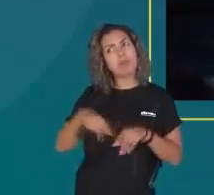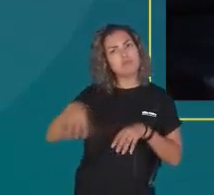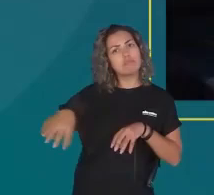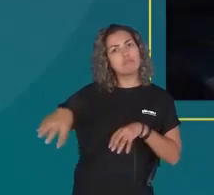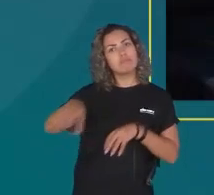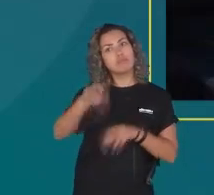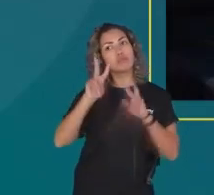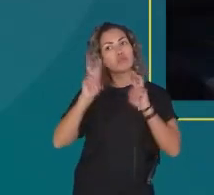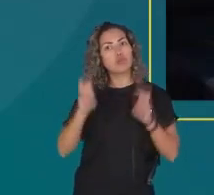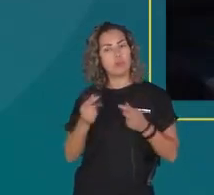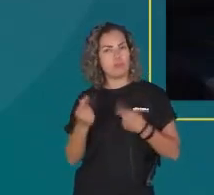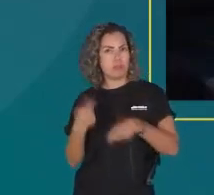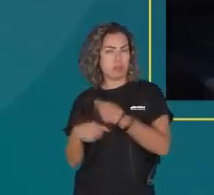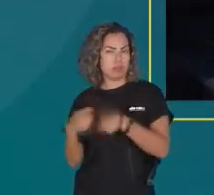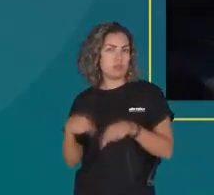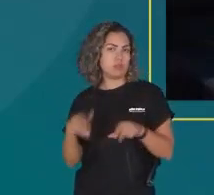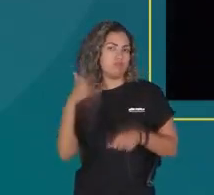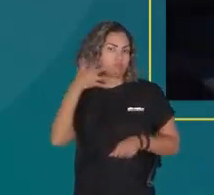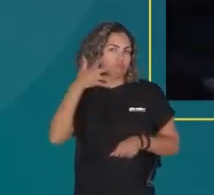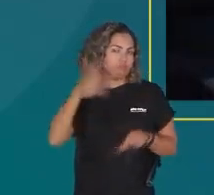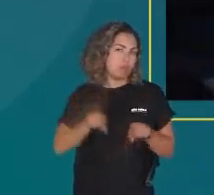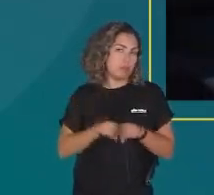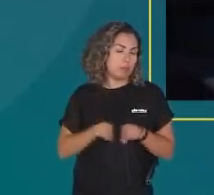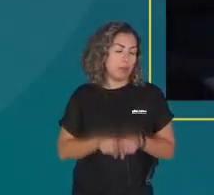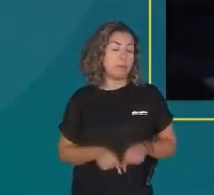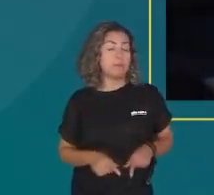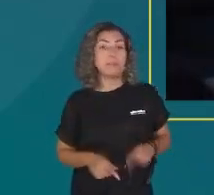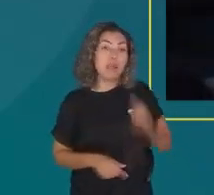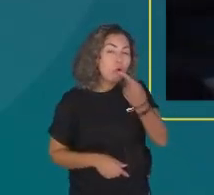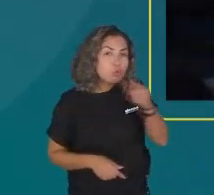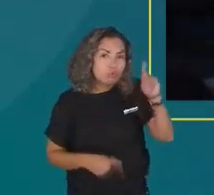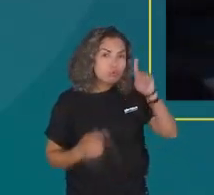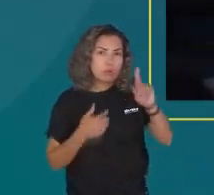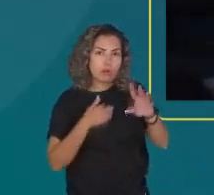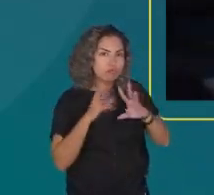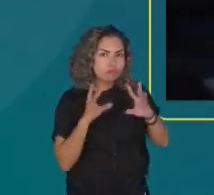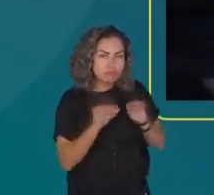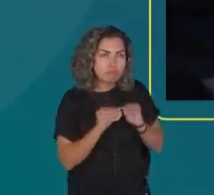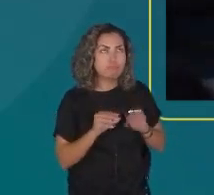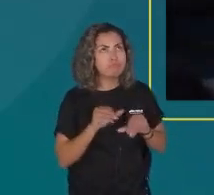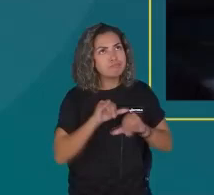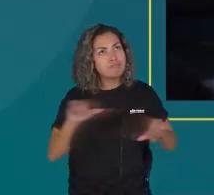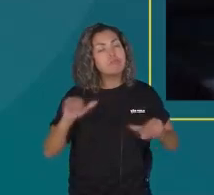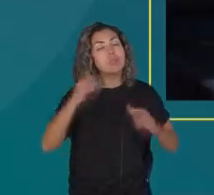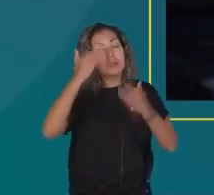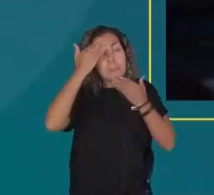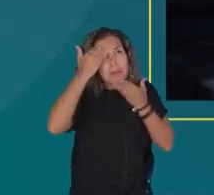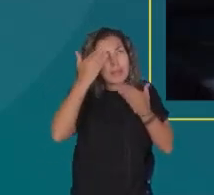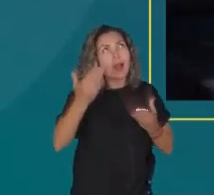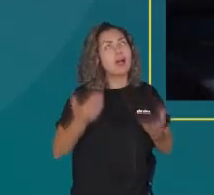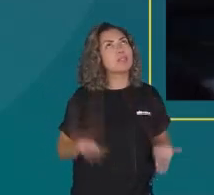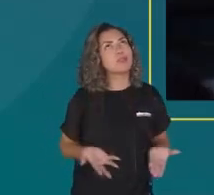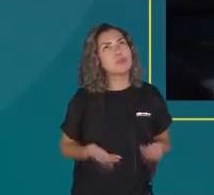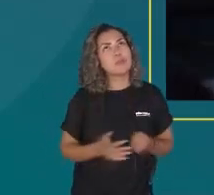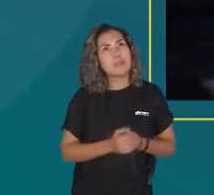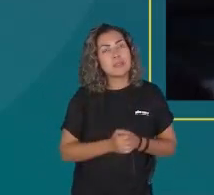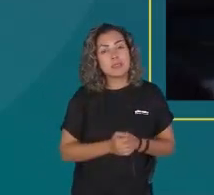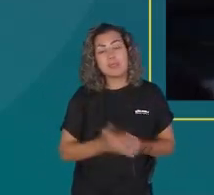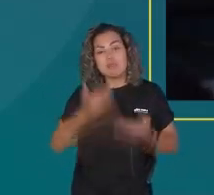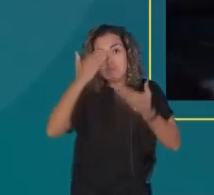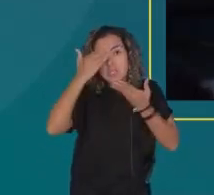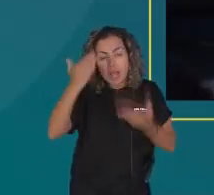want to conclude, as I started, to say thank you to this those different place where we